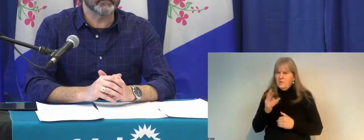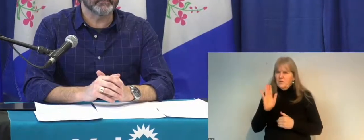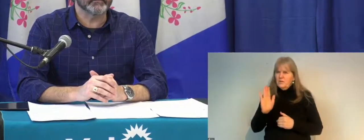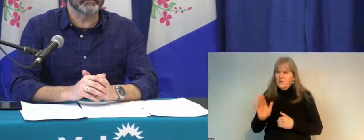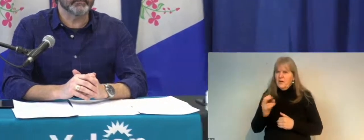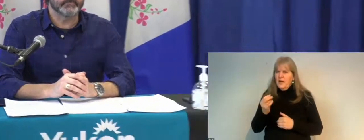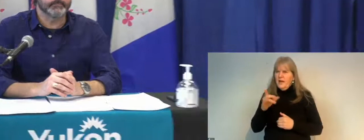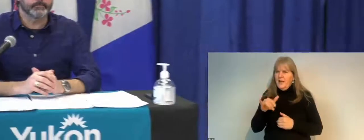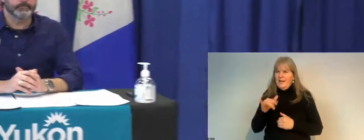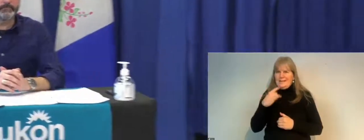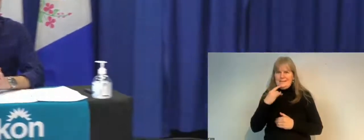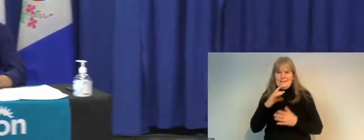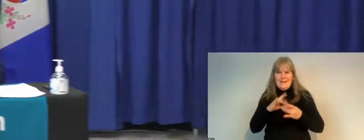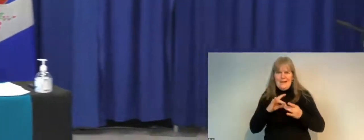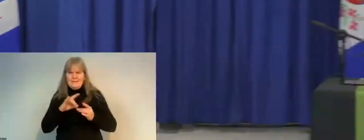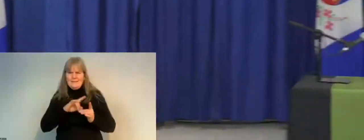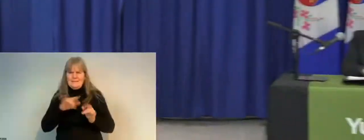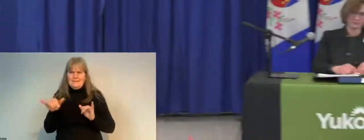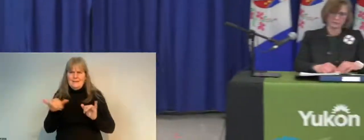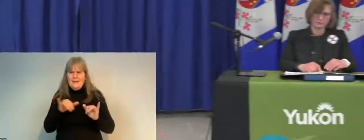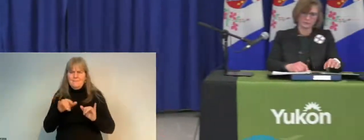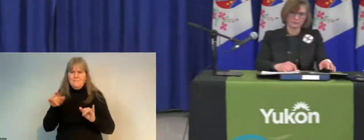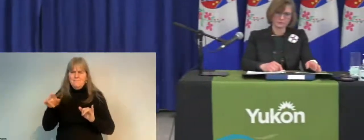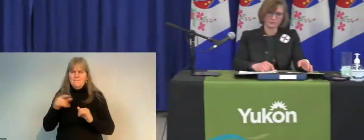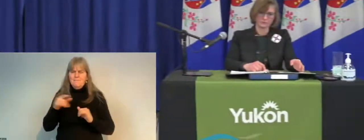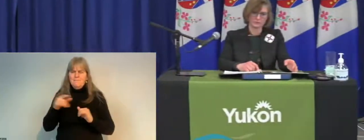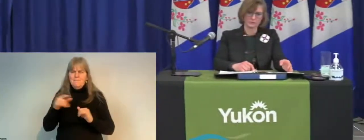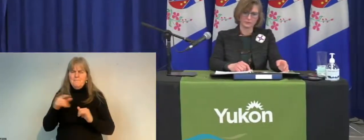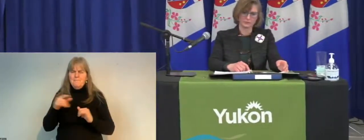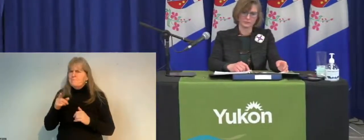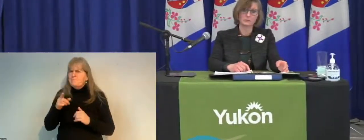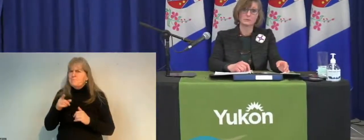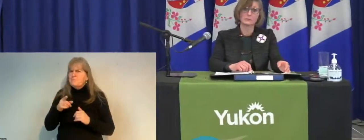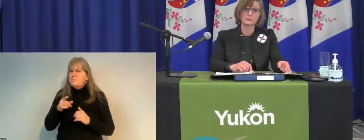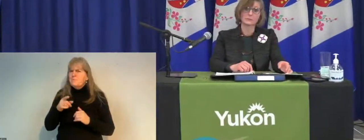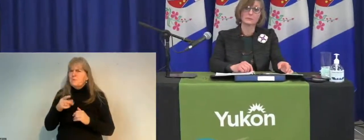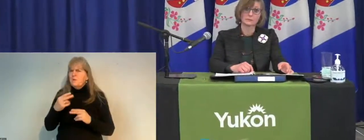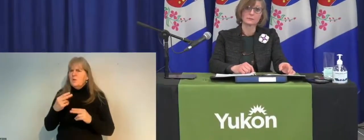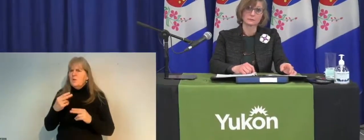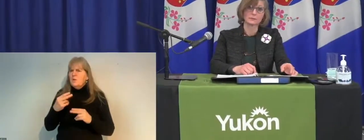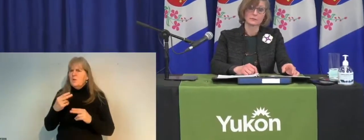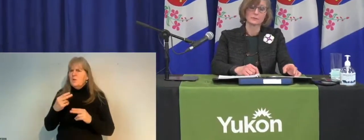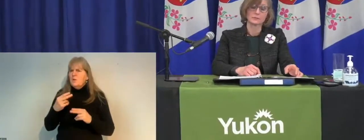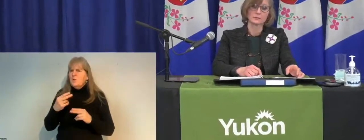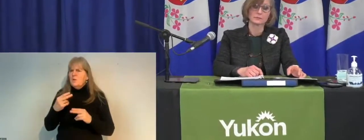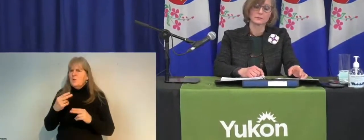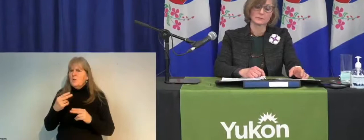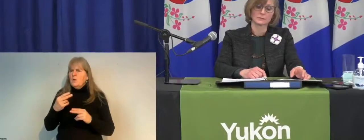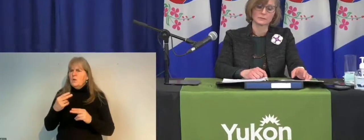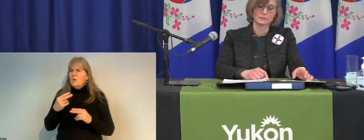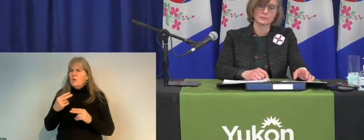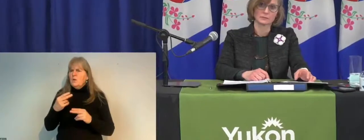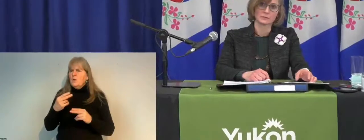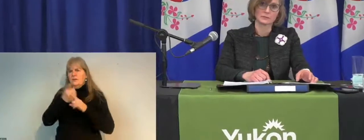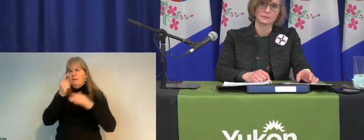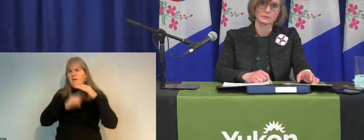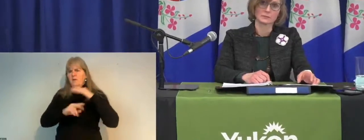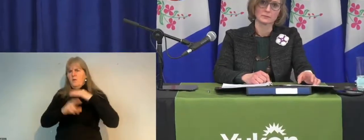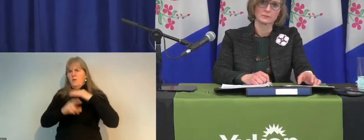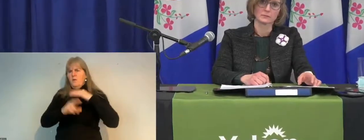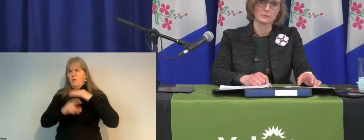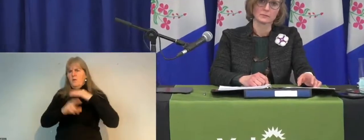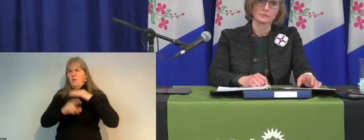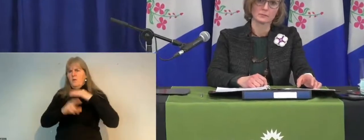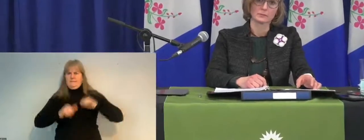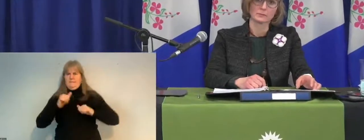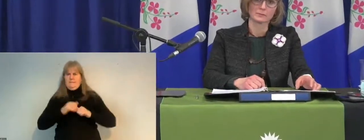asked you. As far as using symptoms to identify whether you should self-isolate or not, I'm not sure that what you're suggesting is